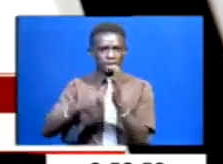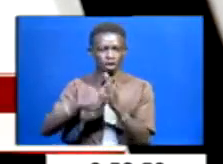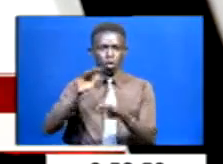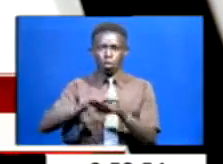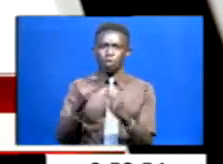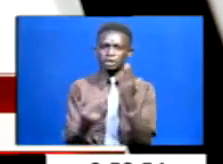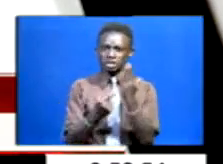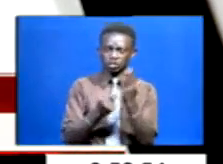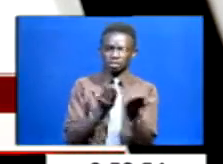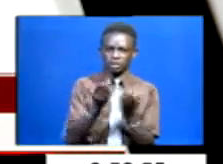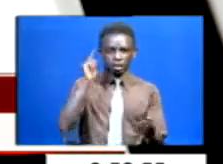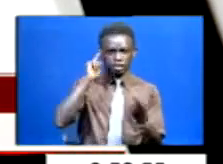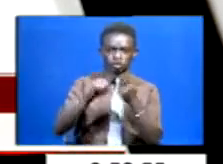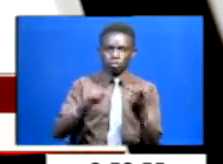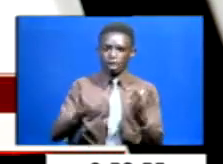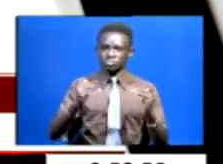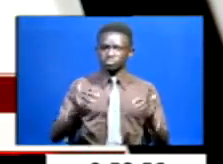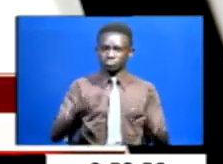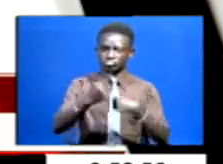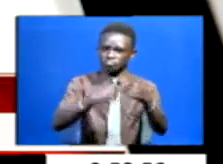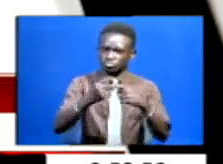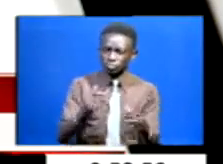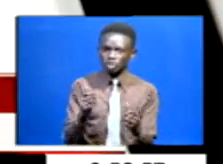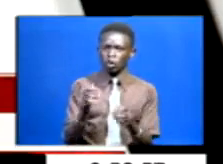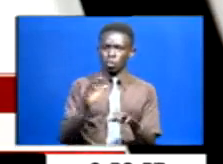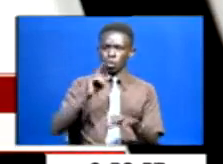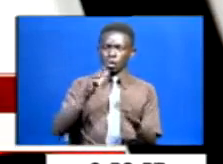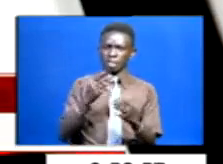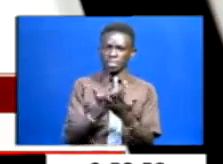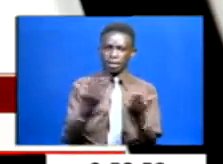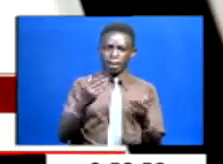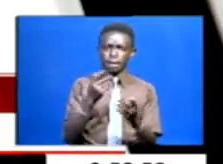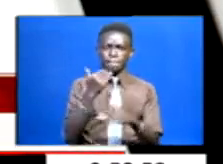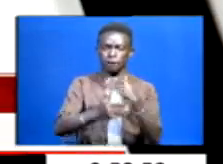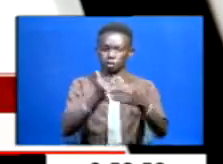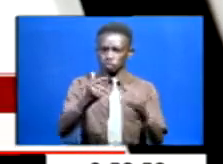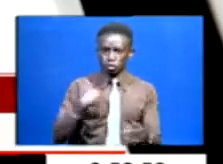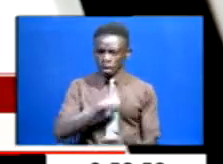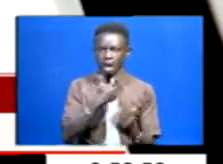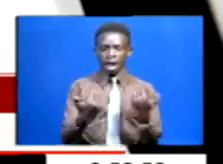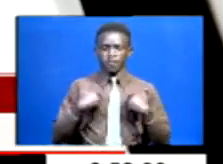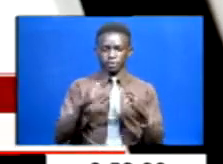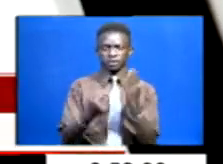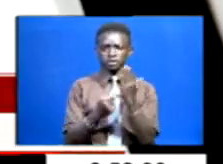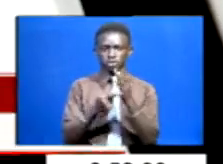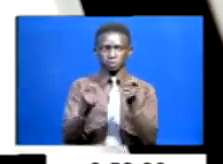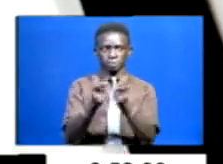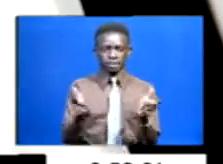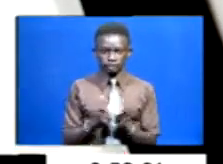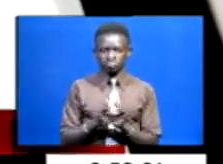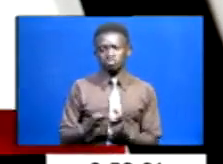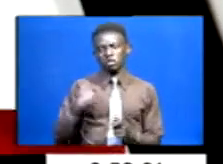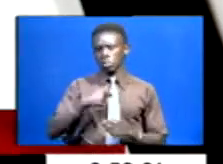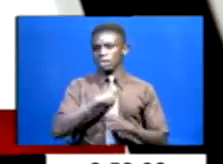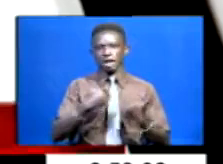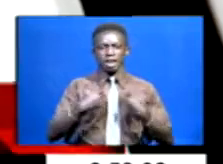to enhance, you know, inroads that are being made on the digital space. Well, we cap it at that in as far as matters of business